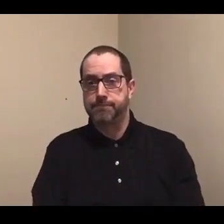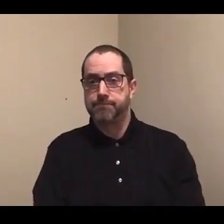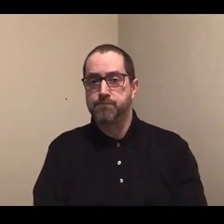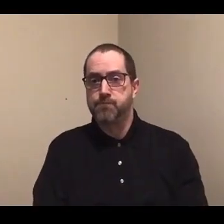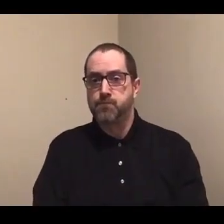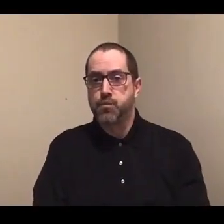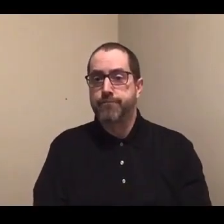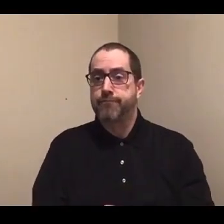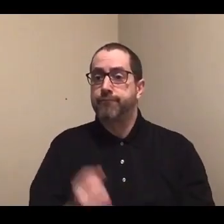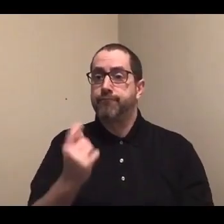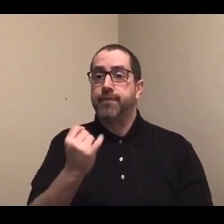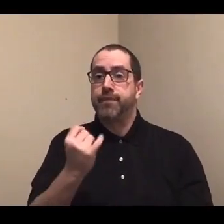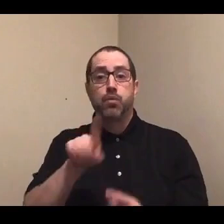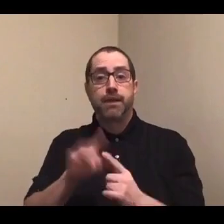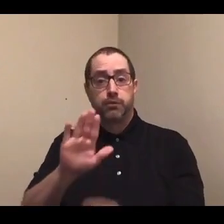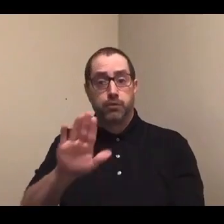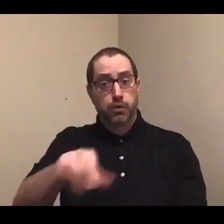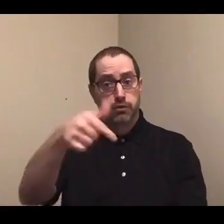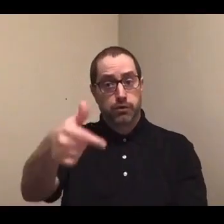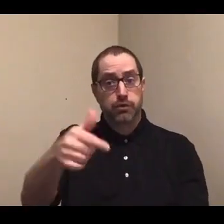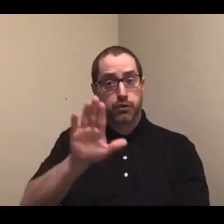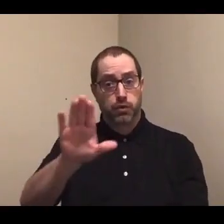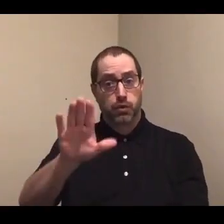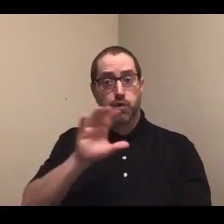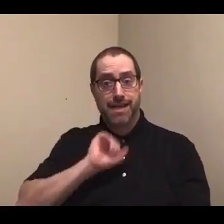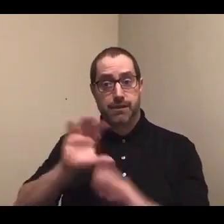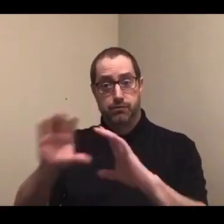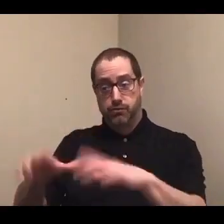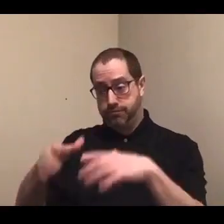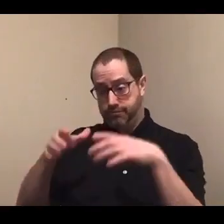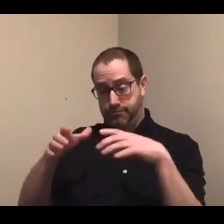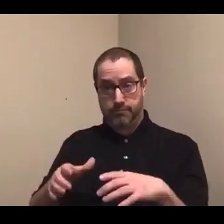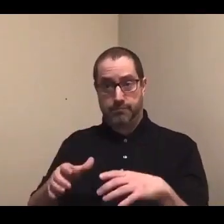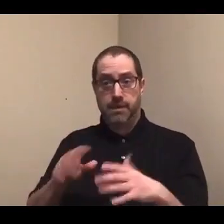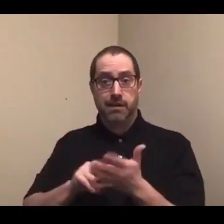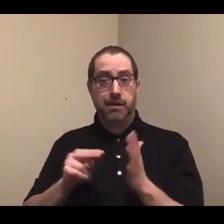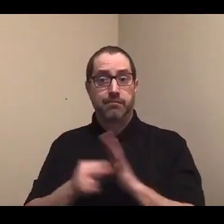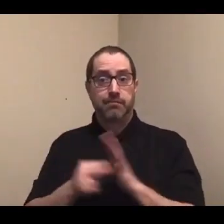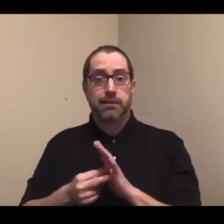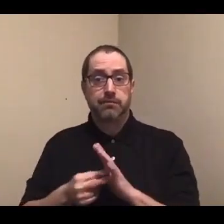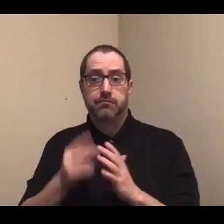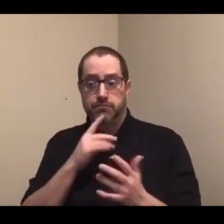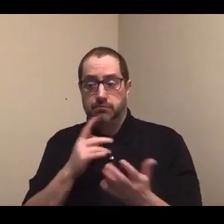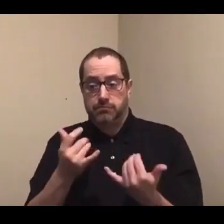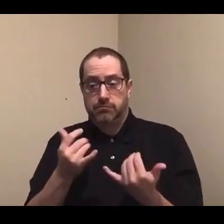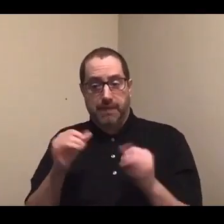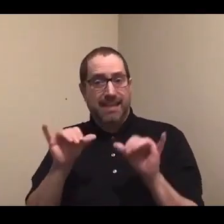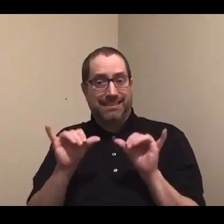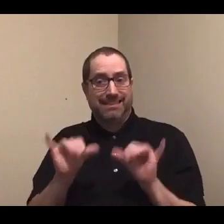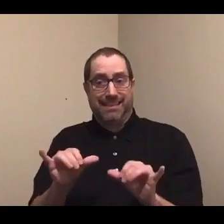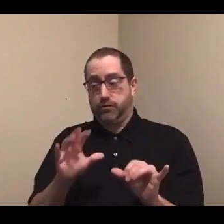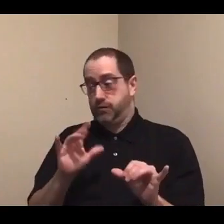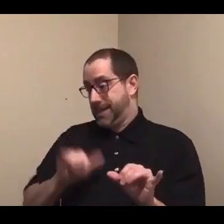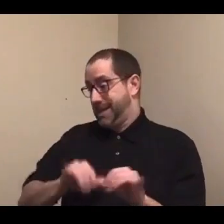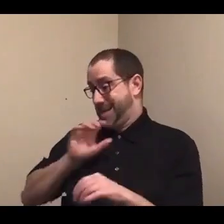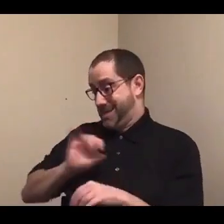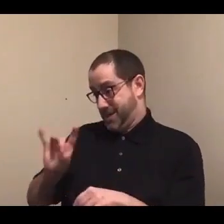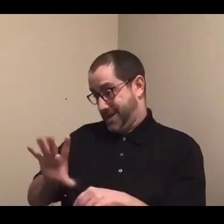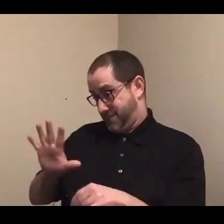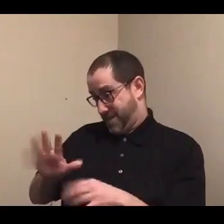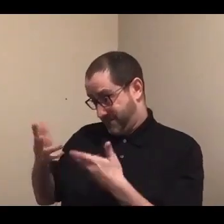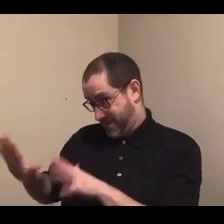you become eligible, you're always eligible. So even though we're moving through the age groups, everyone who was previously eligible can